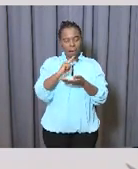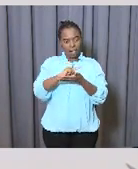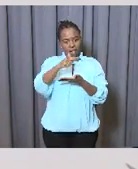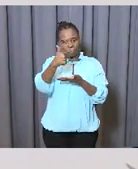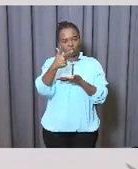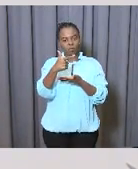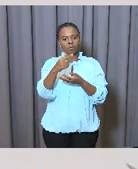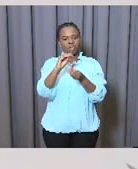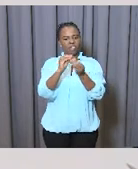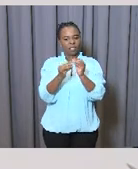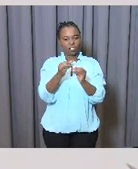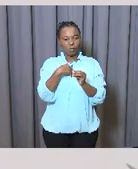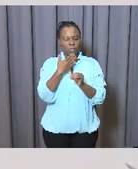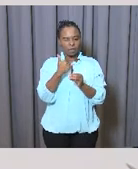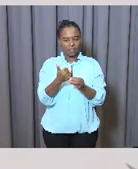lectern screen.